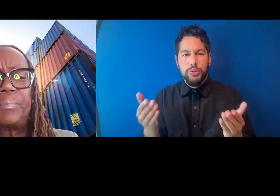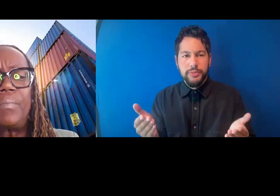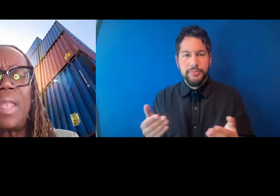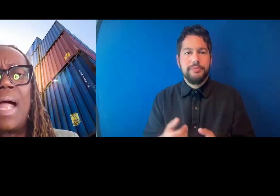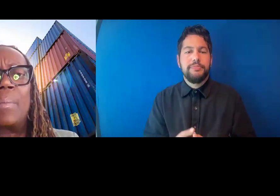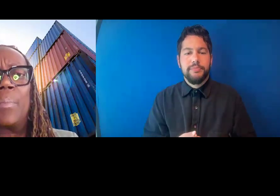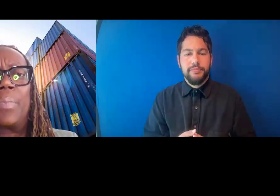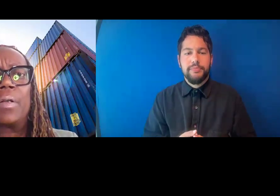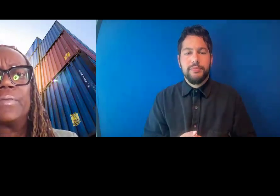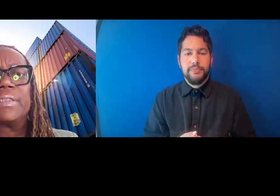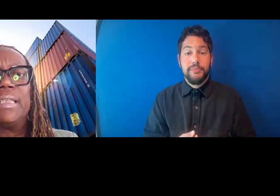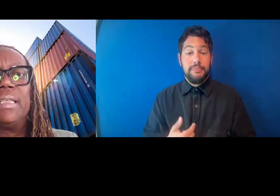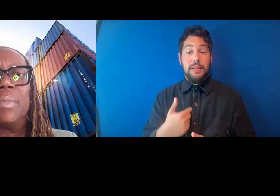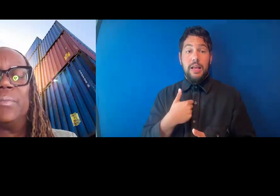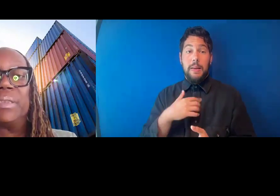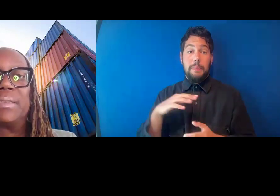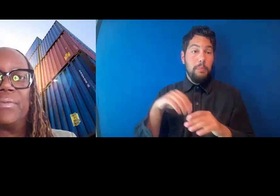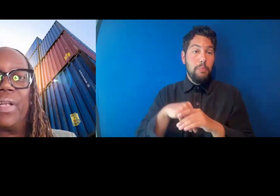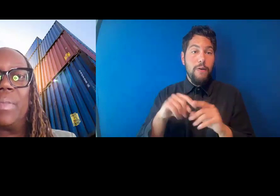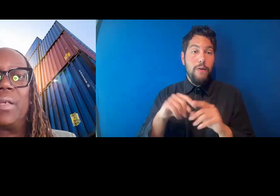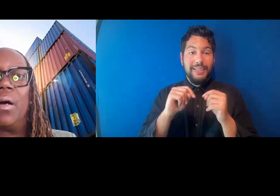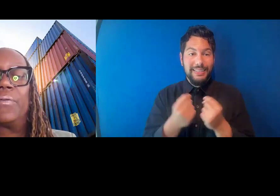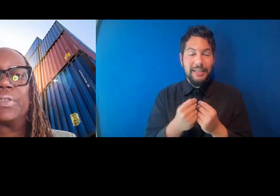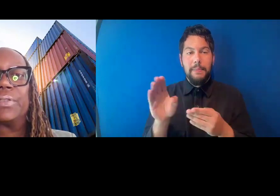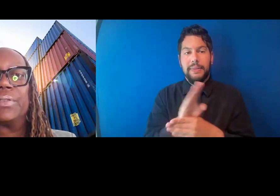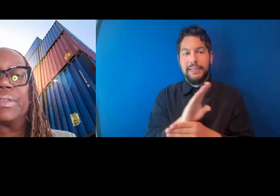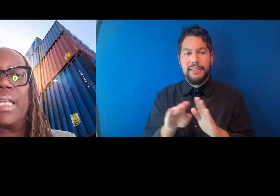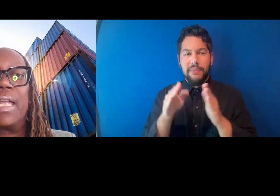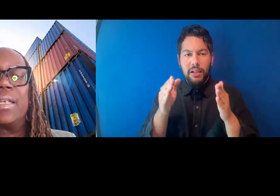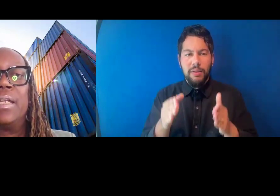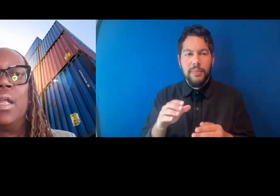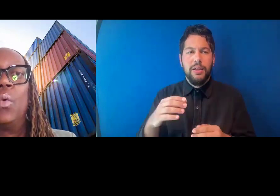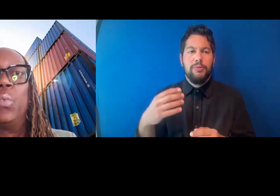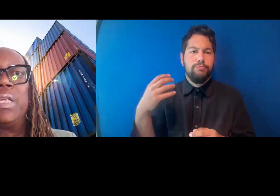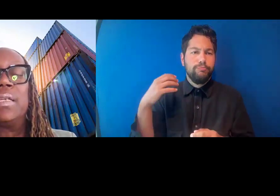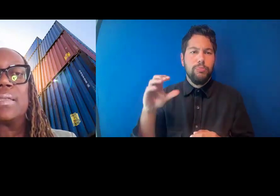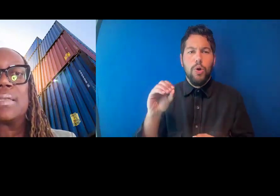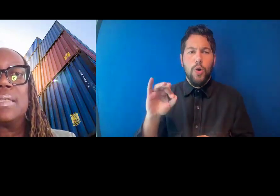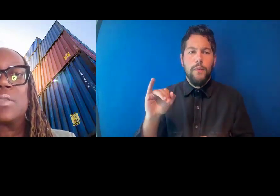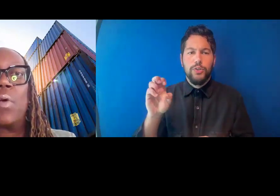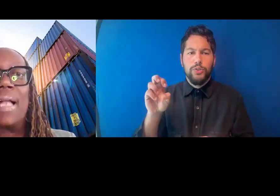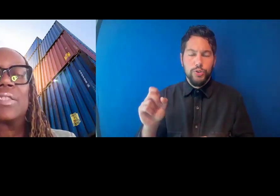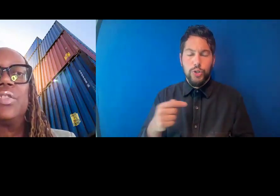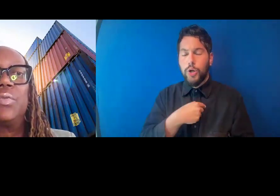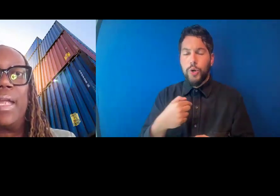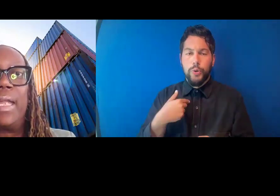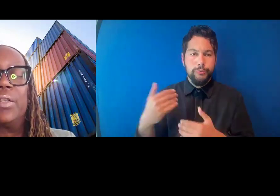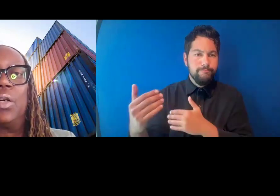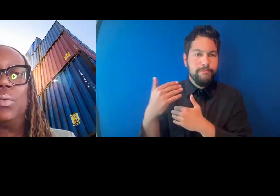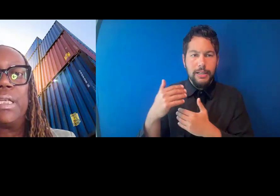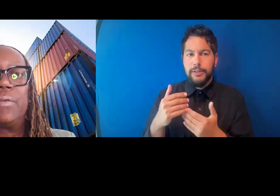I am a part of a team of business development officers, and we assist or actually do